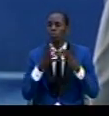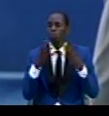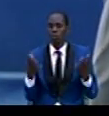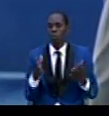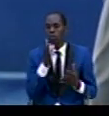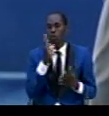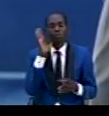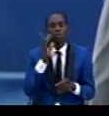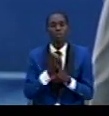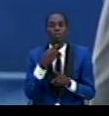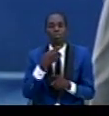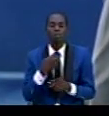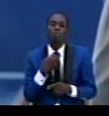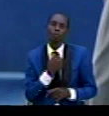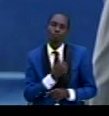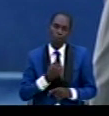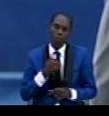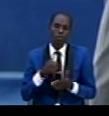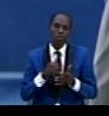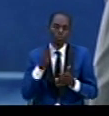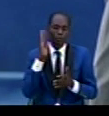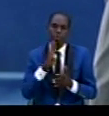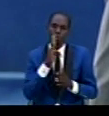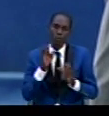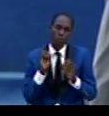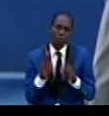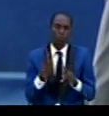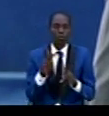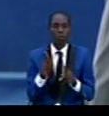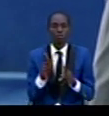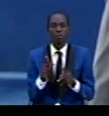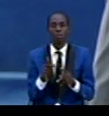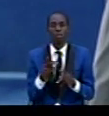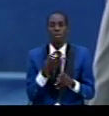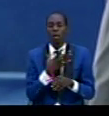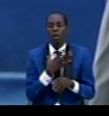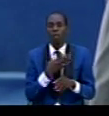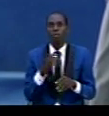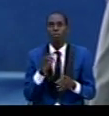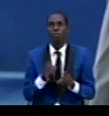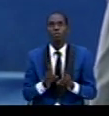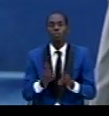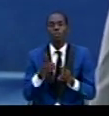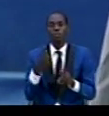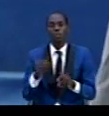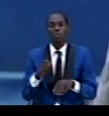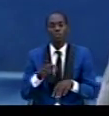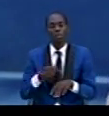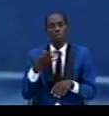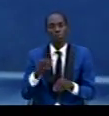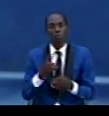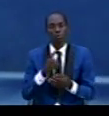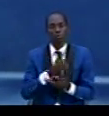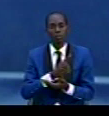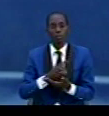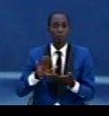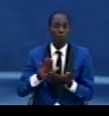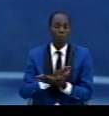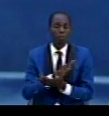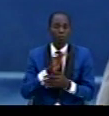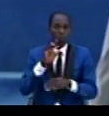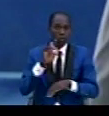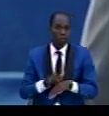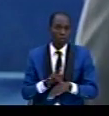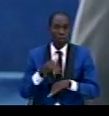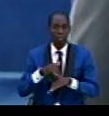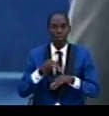will be well. But during this program of Divine Touch in Enugu, I went, I